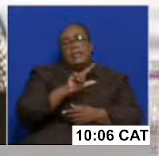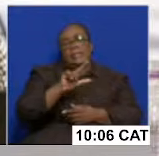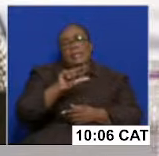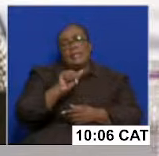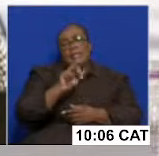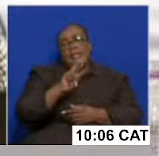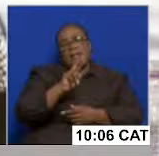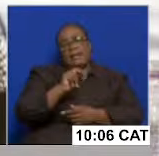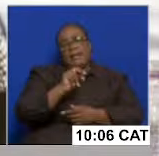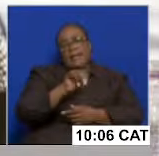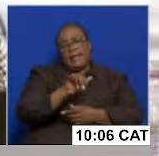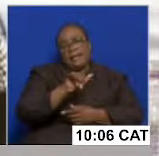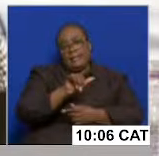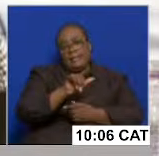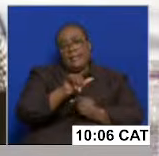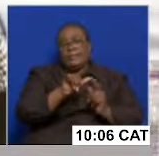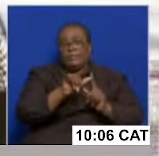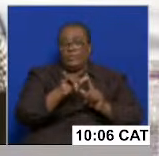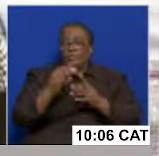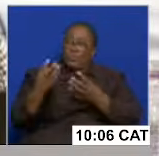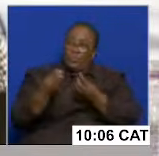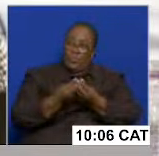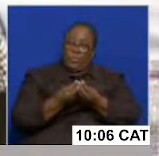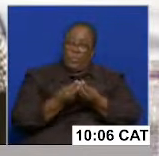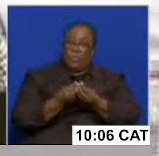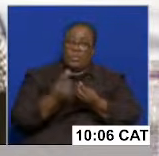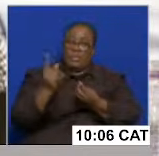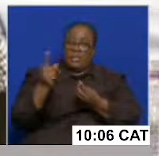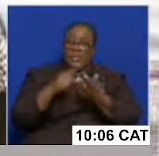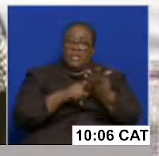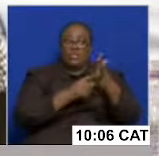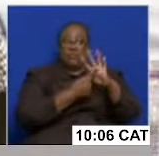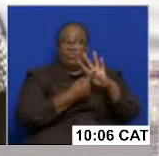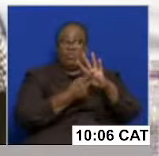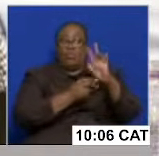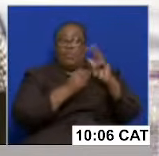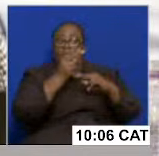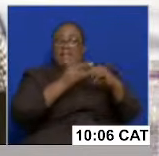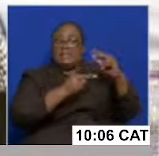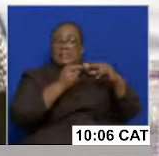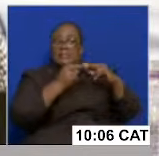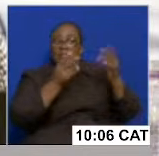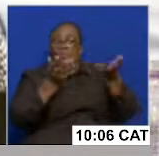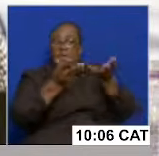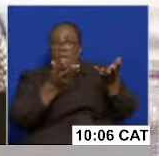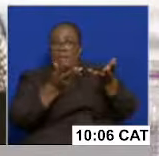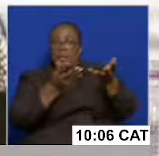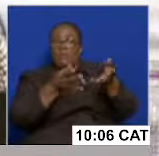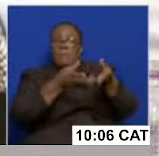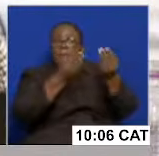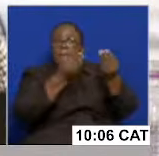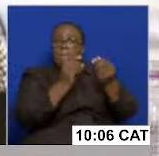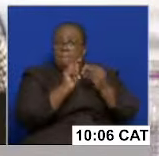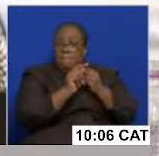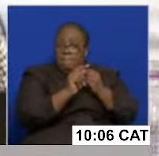to Kilani, where he showed you the block of flats where the stones were being kept. Do you see that in paragraph